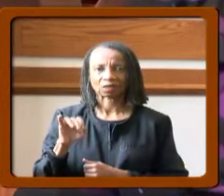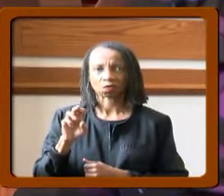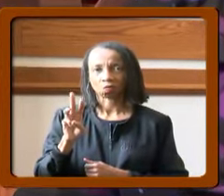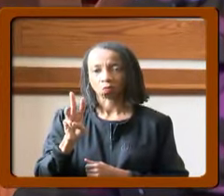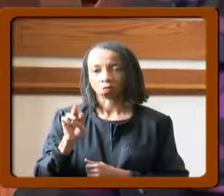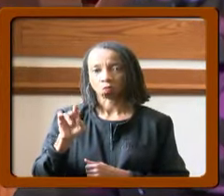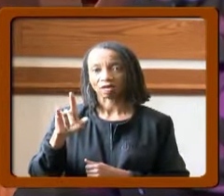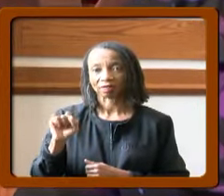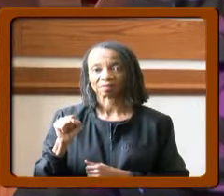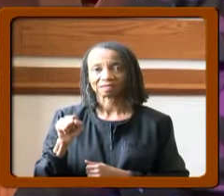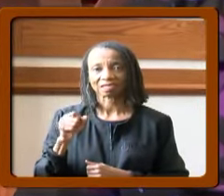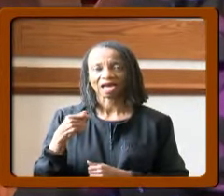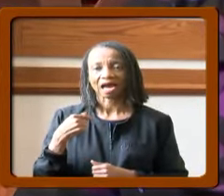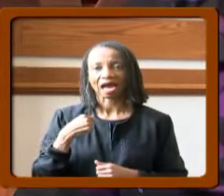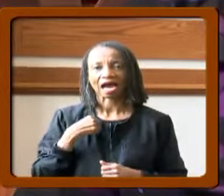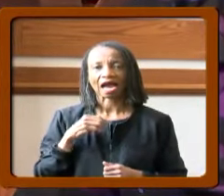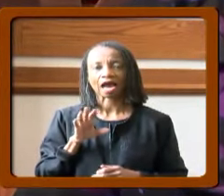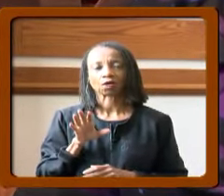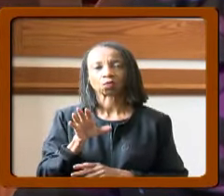I reached for you.